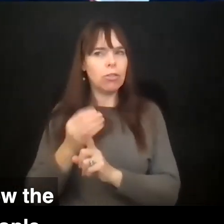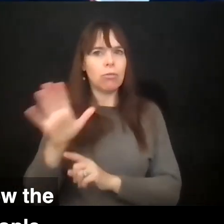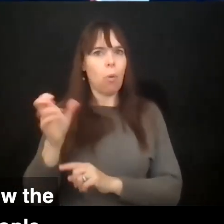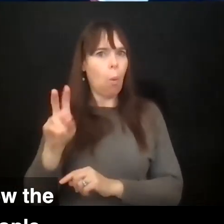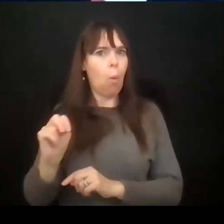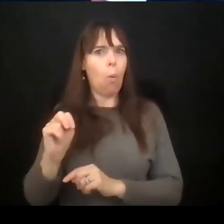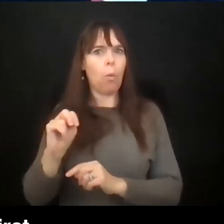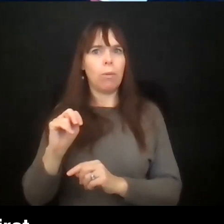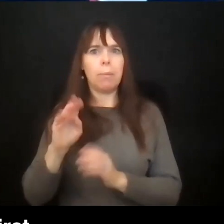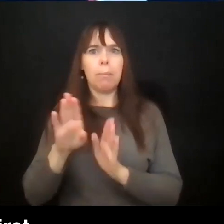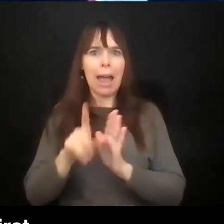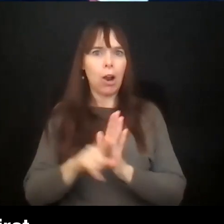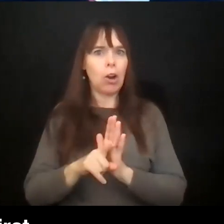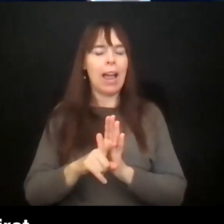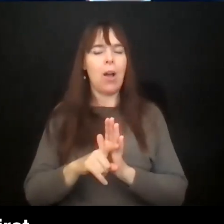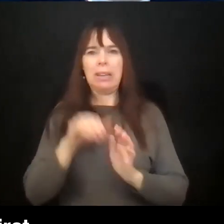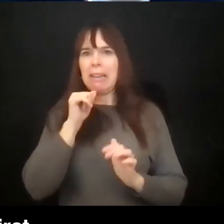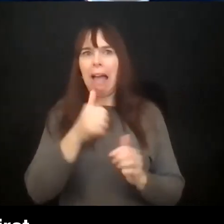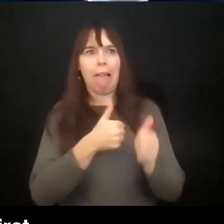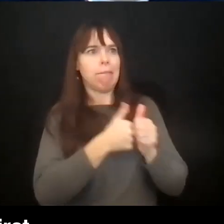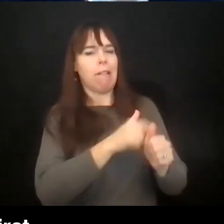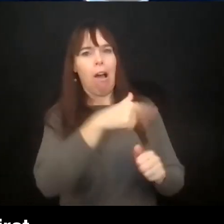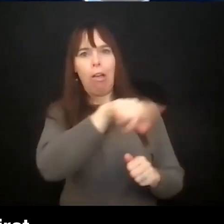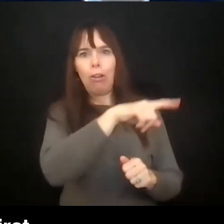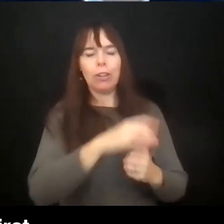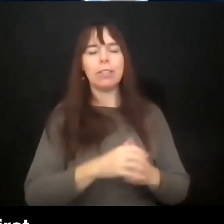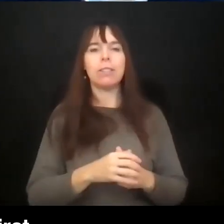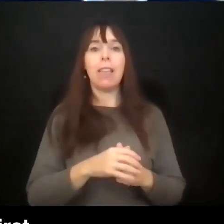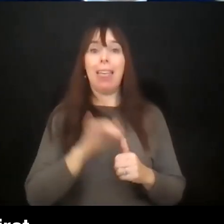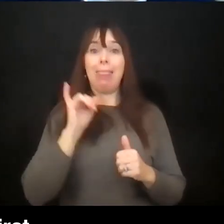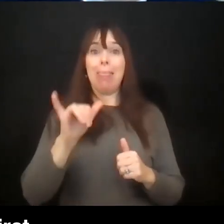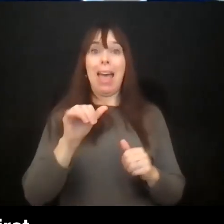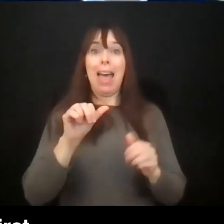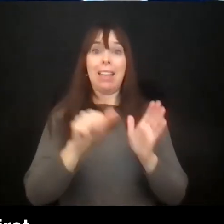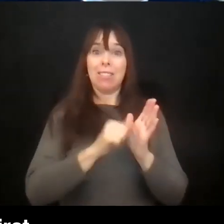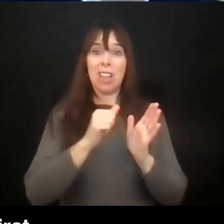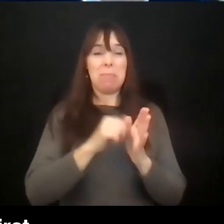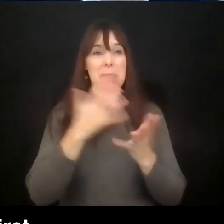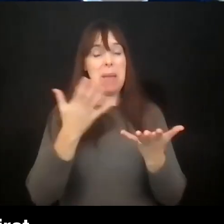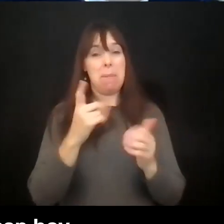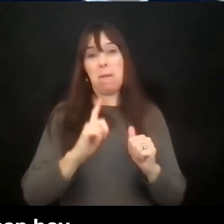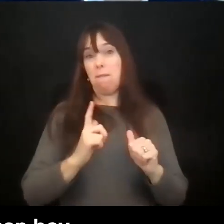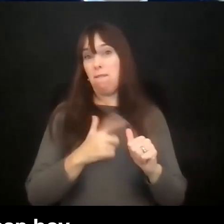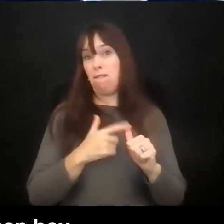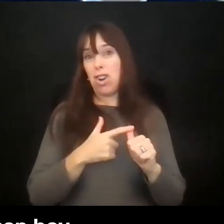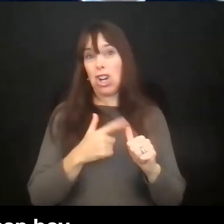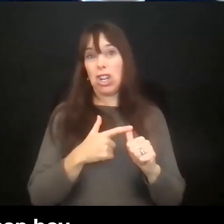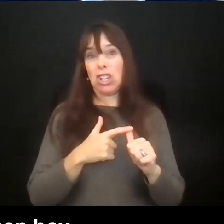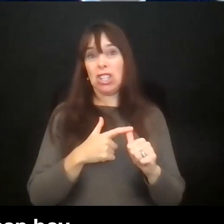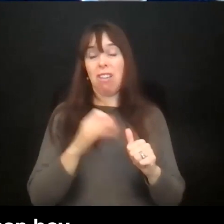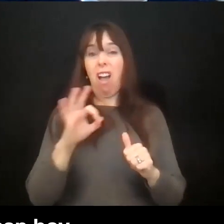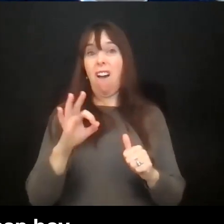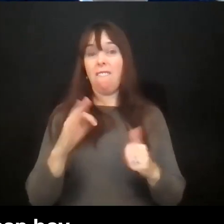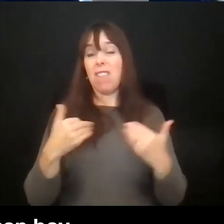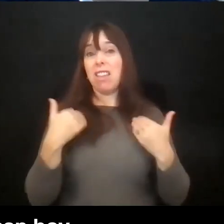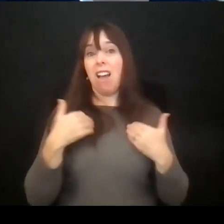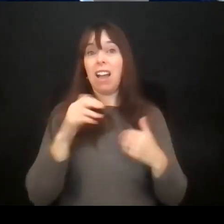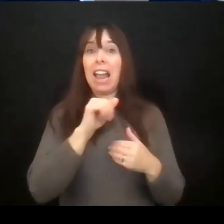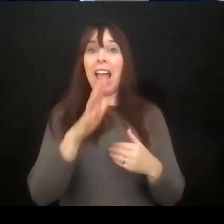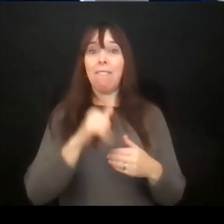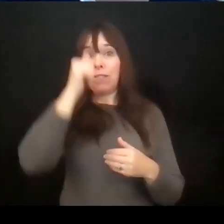people. And this piece is probably one of the first of a young African-American